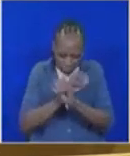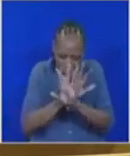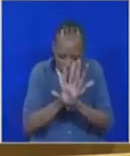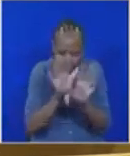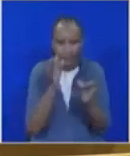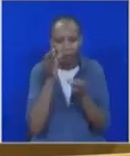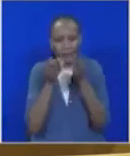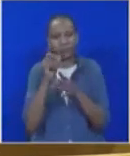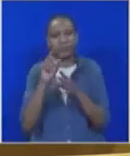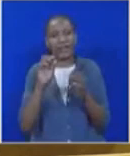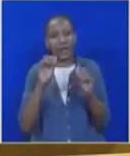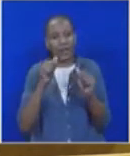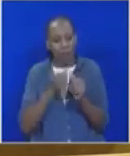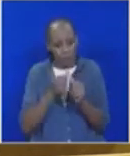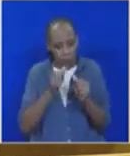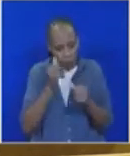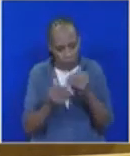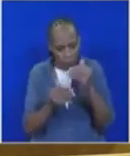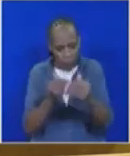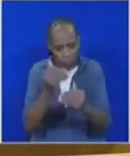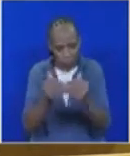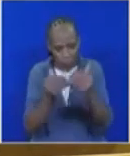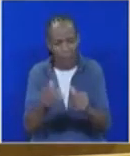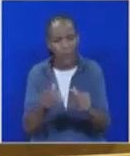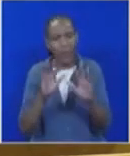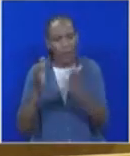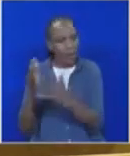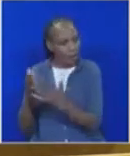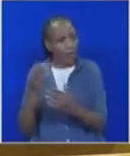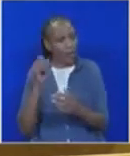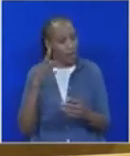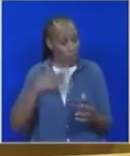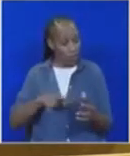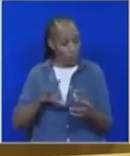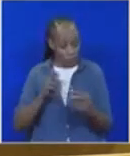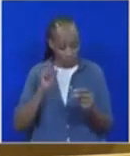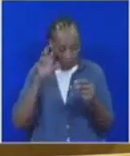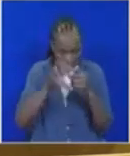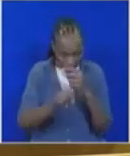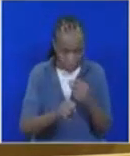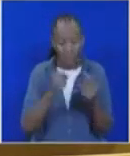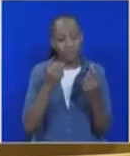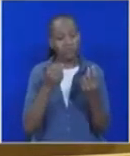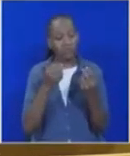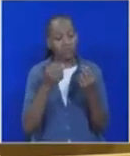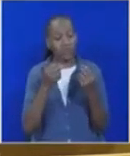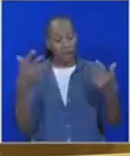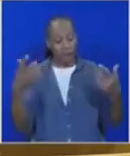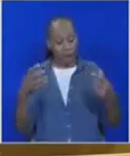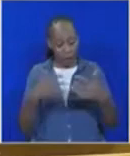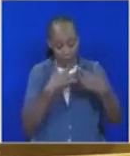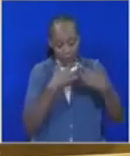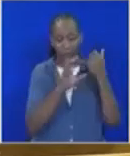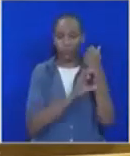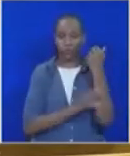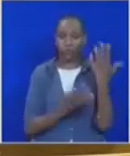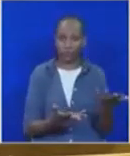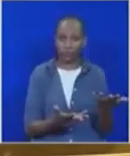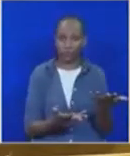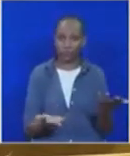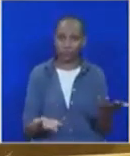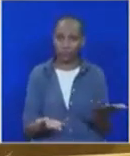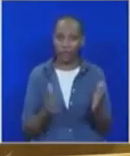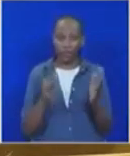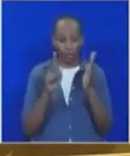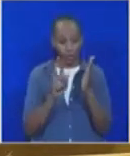that must be followed in cases of expropriation to meet the test of constitutionality. The absence of such a general law of application has